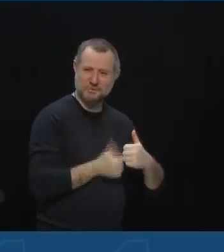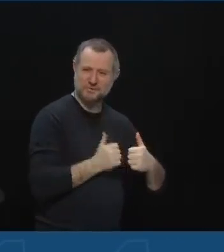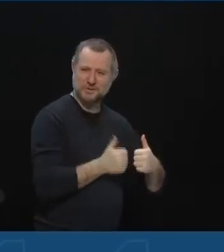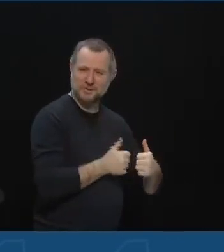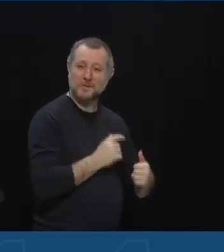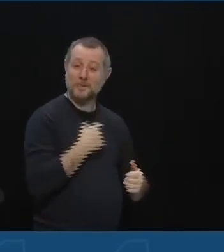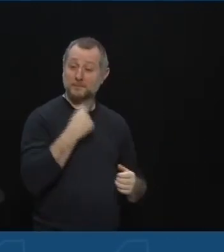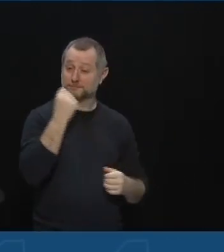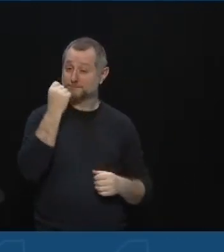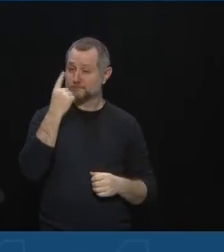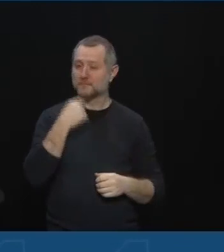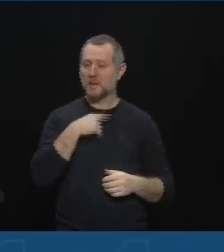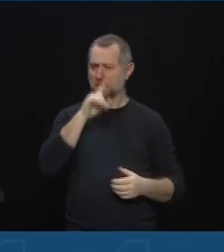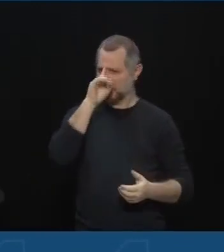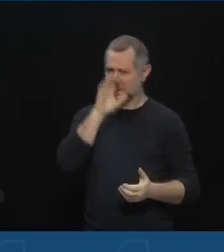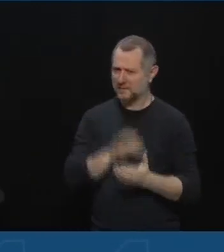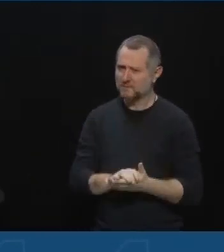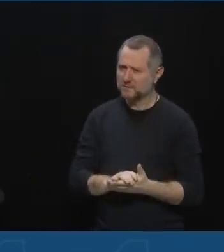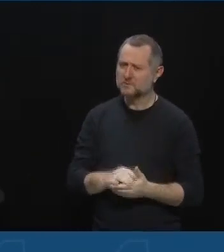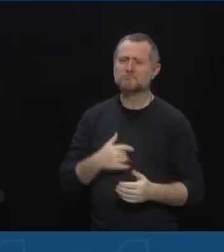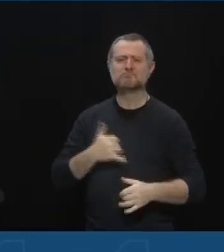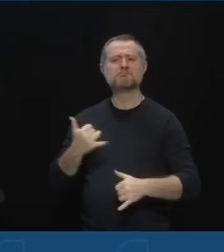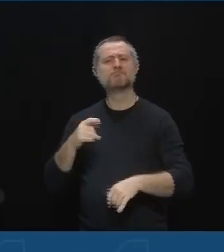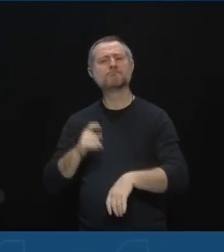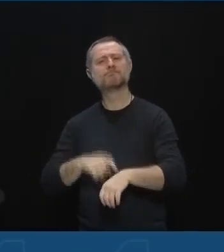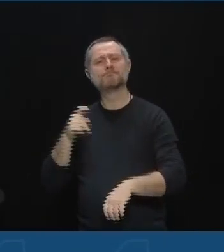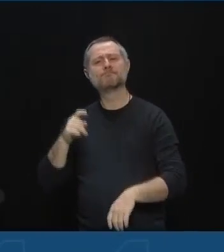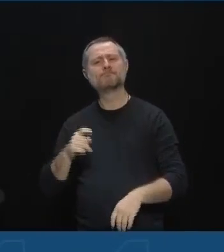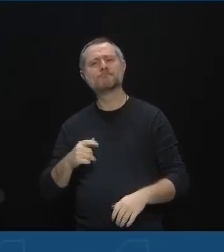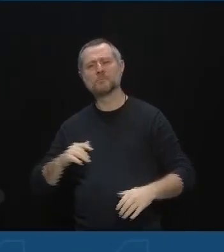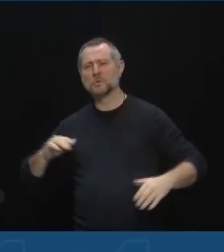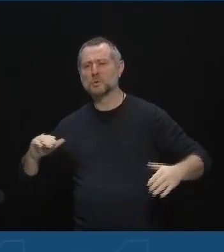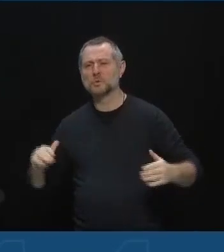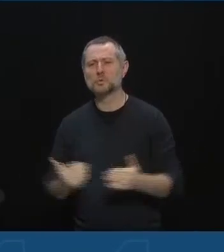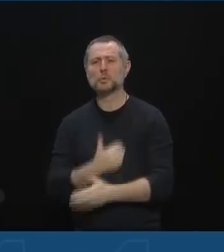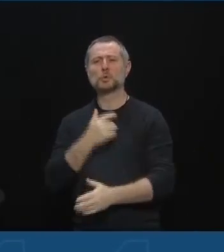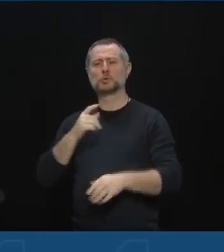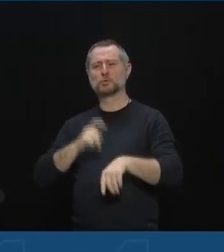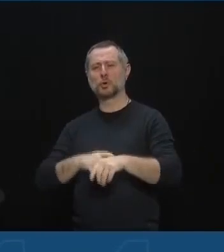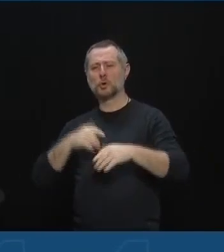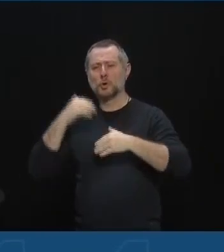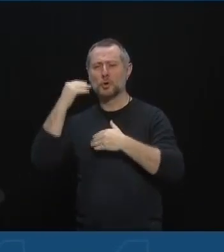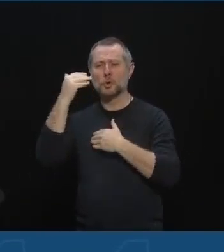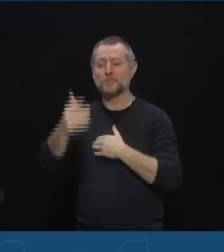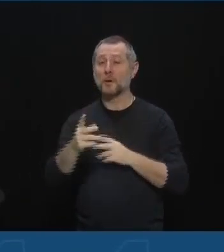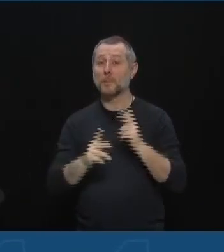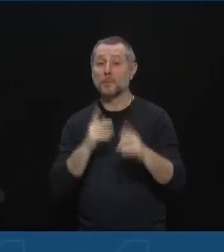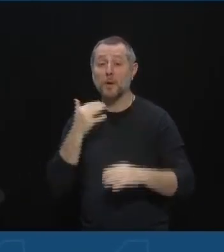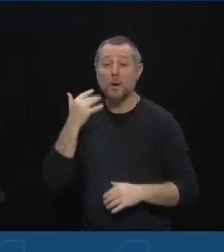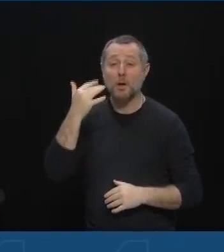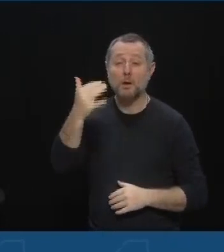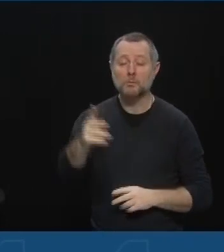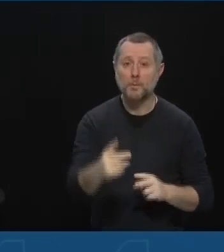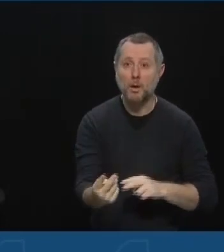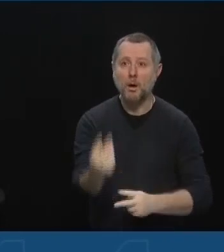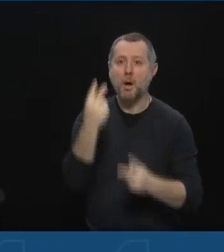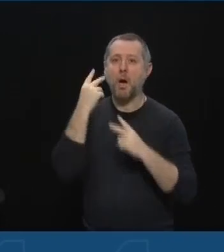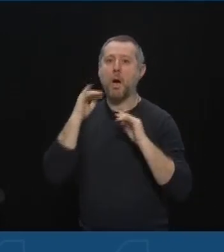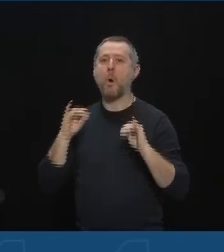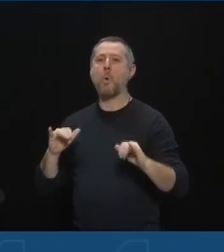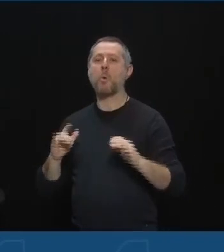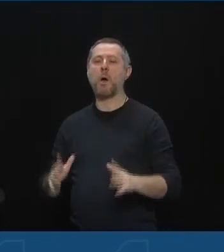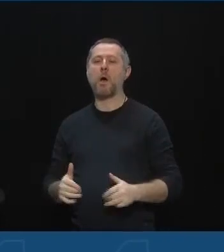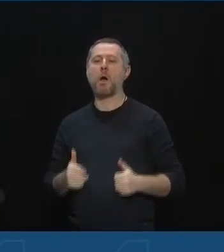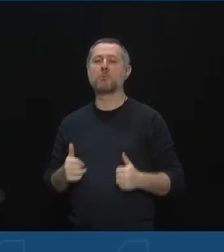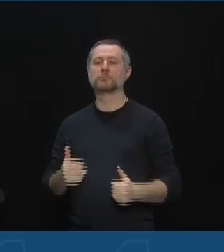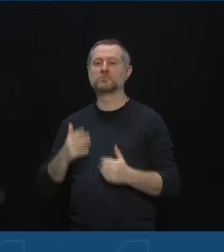just on the cusp of entering in a whole new era that people look back on and say, yes, they figured it out, they got through those times, and they got